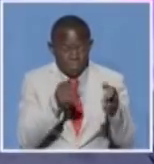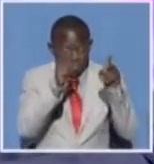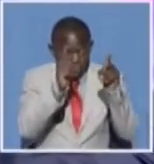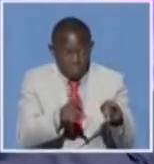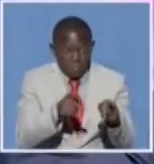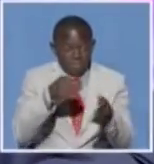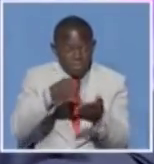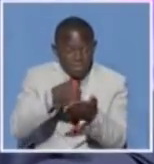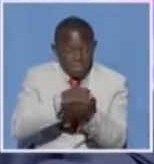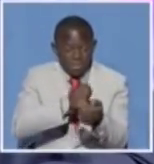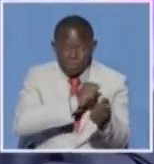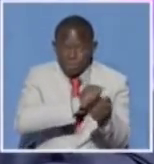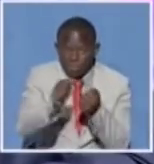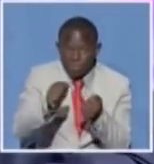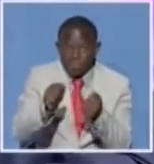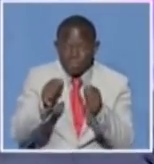the relevant